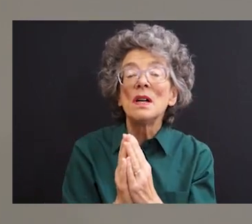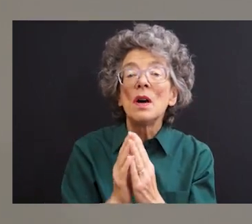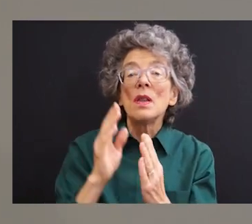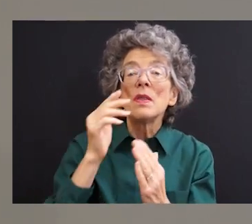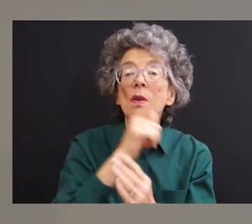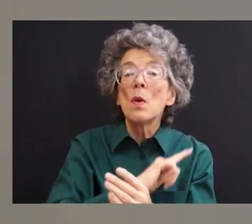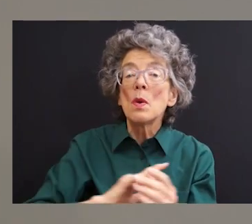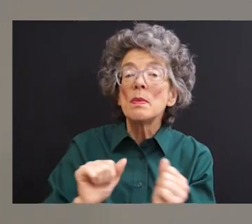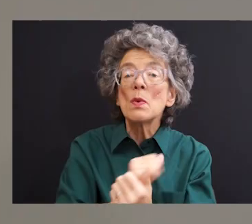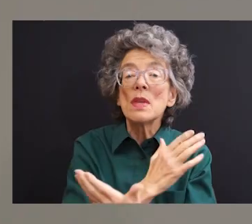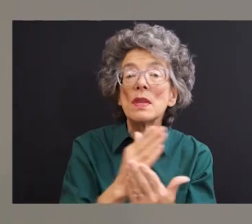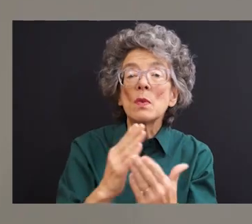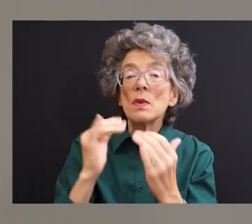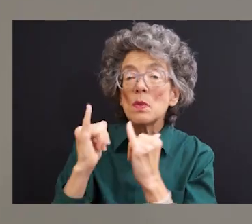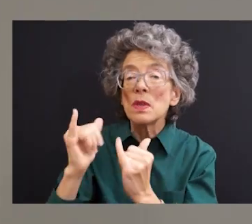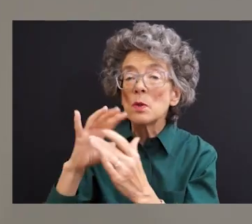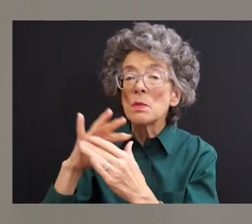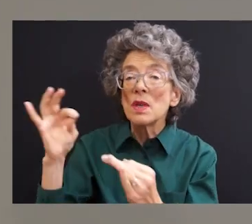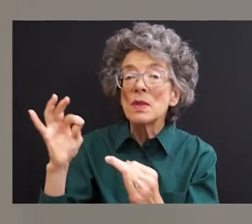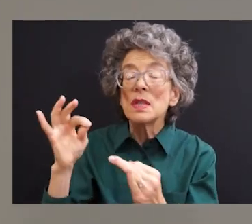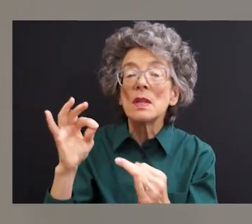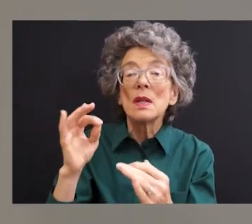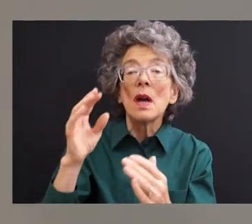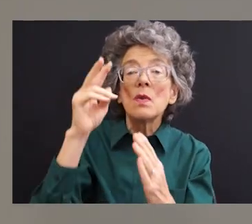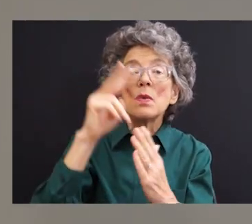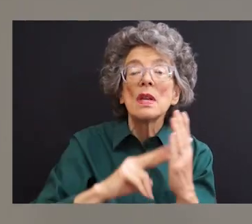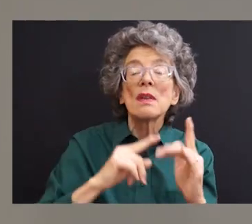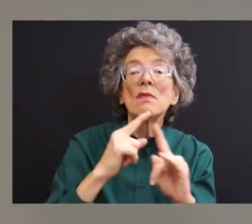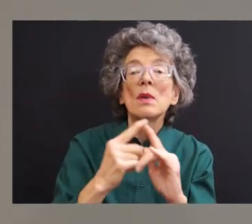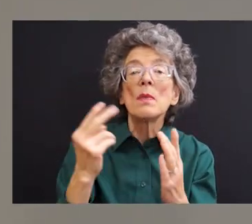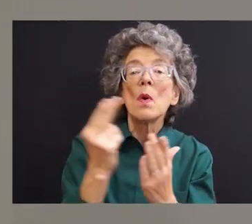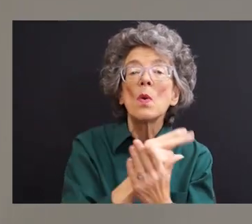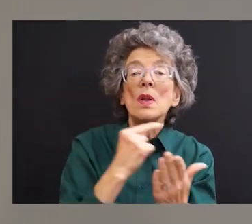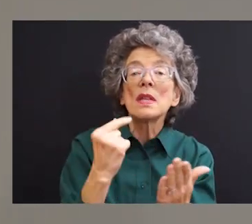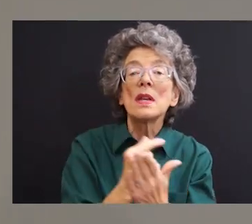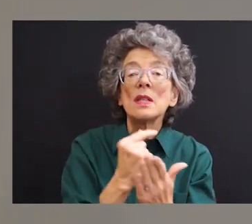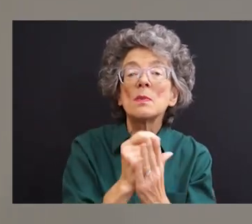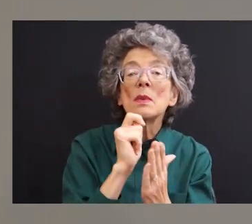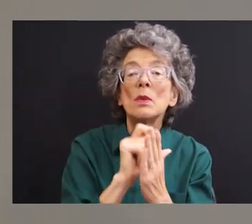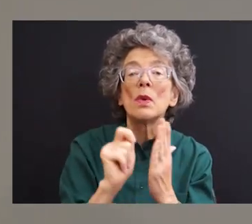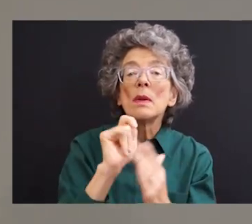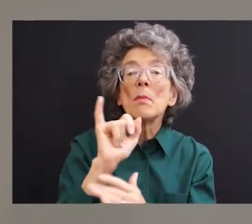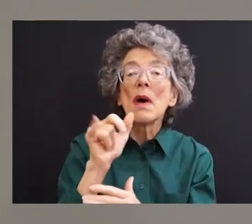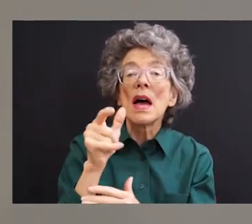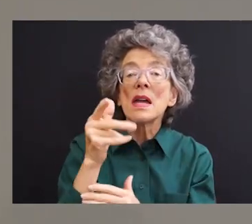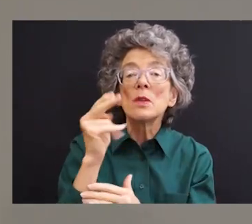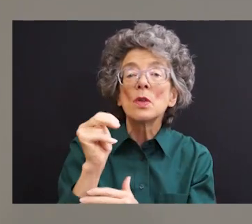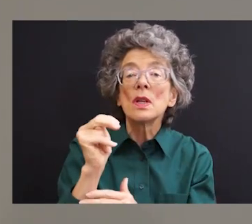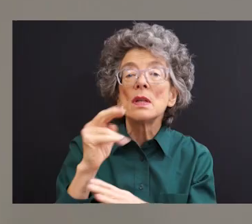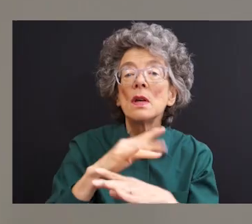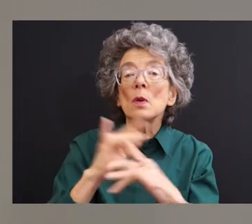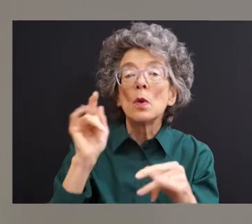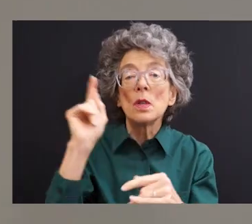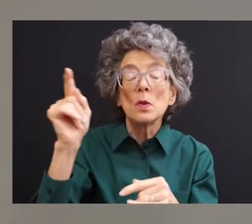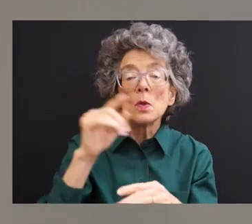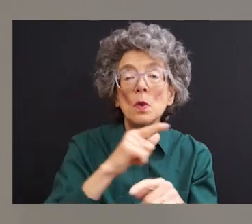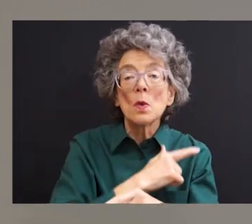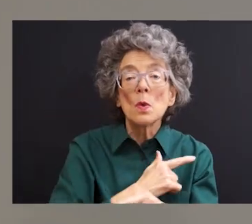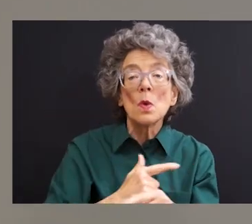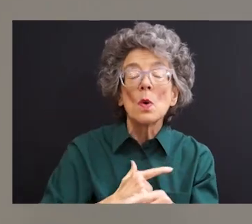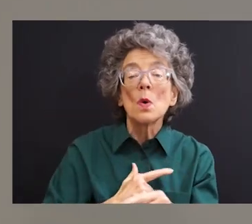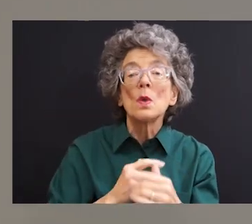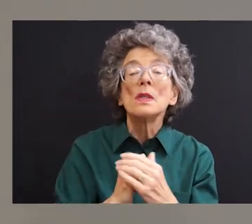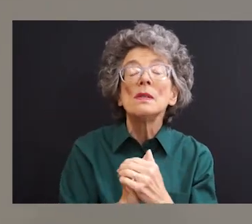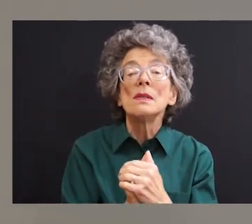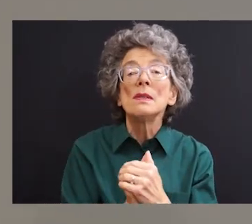Lord be with you. And with your spirit. A reading from the Holy Gospel according to John. Glory to you, O Lord.